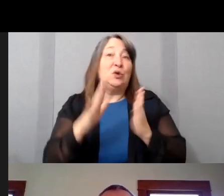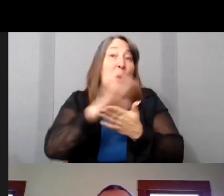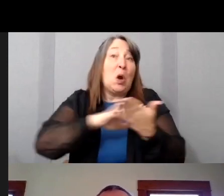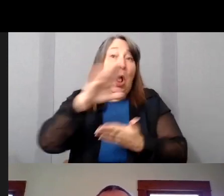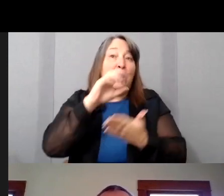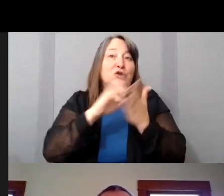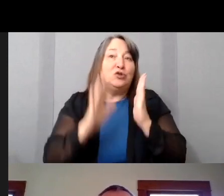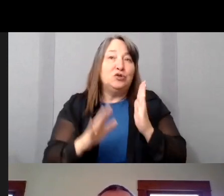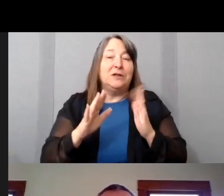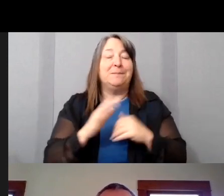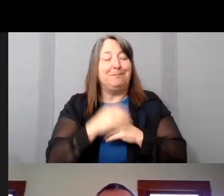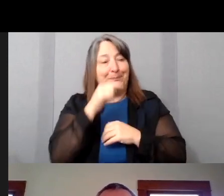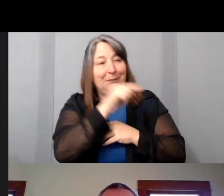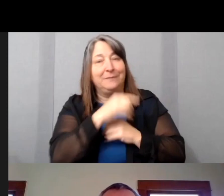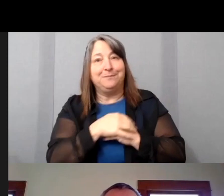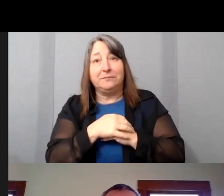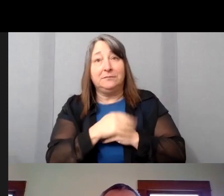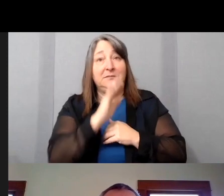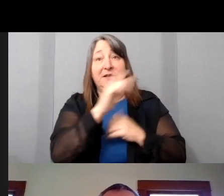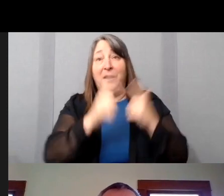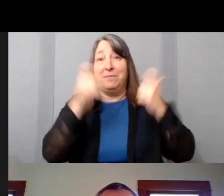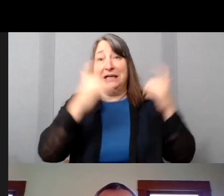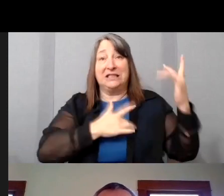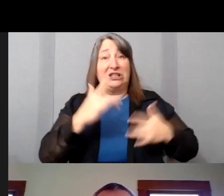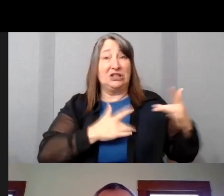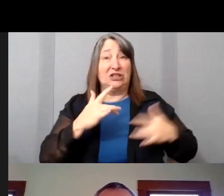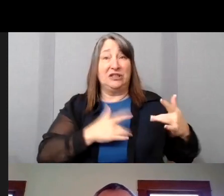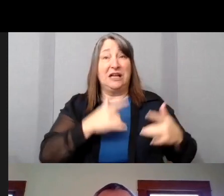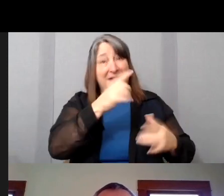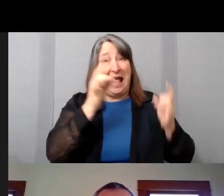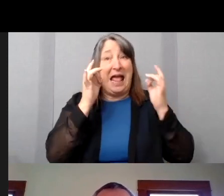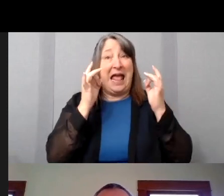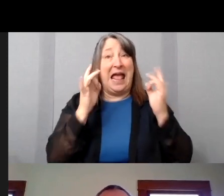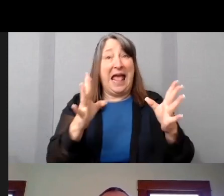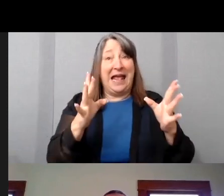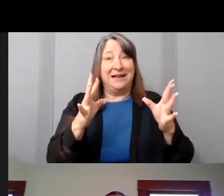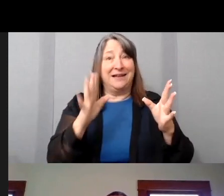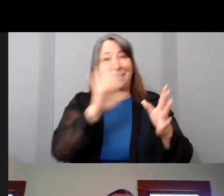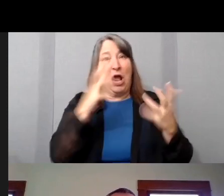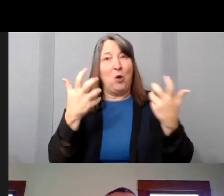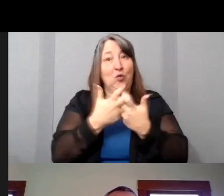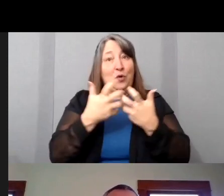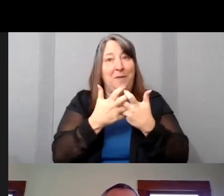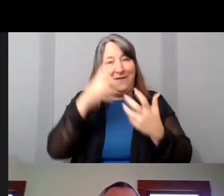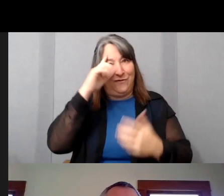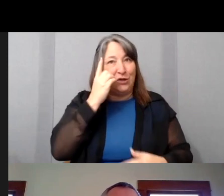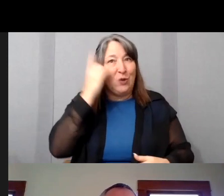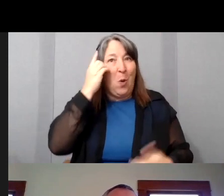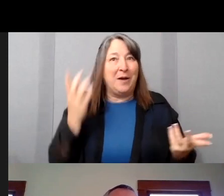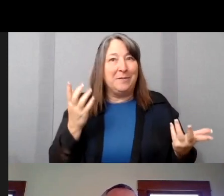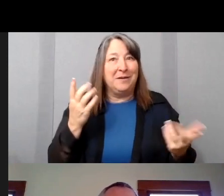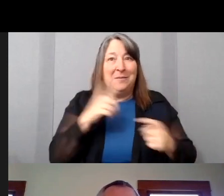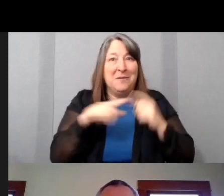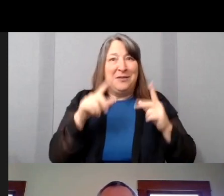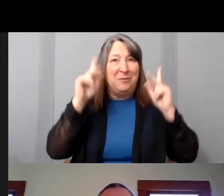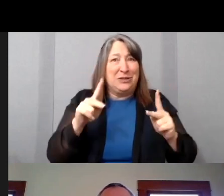and their biggest concern is that they hate the person they're sharing their dorm room with or something, but the person's sitting right there while